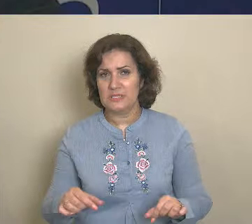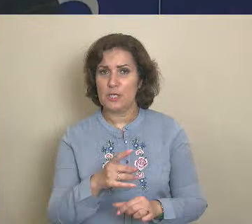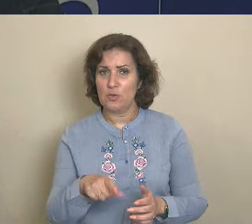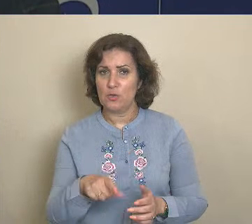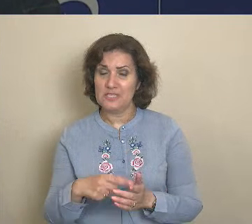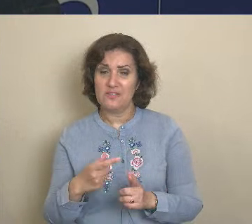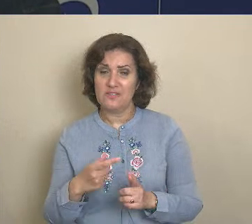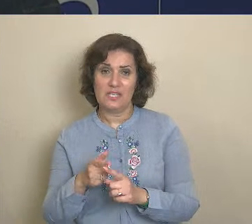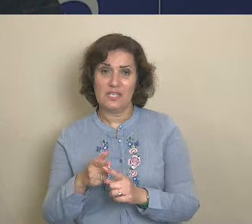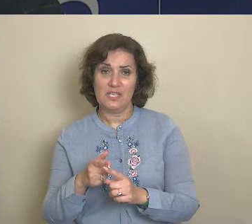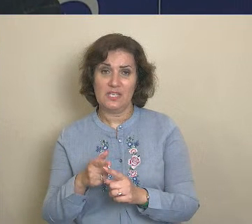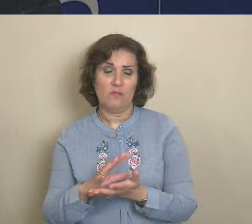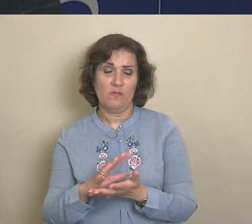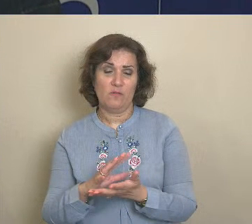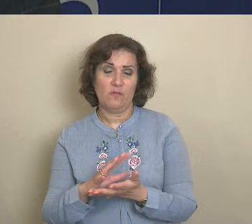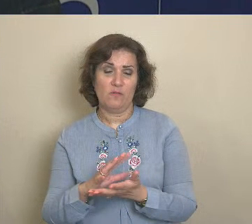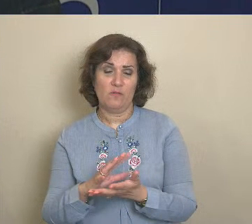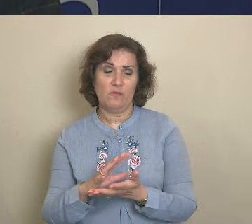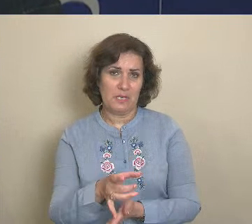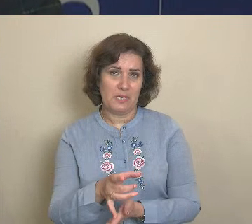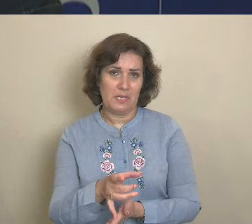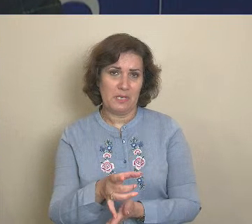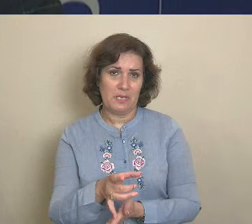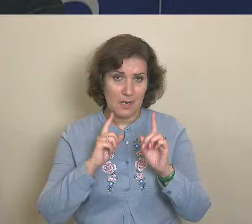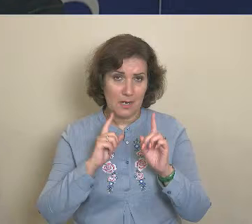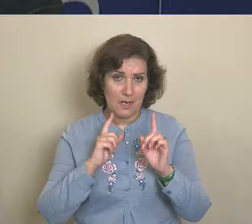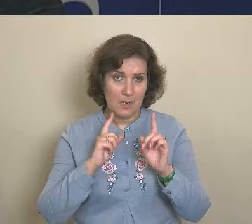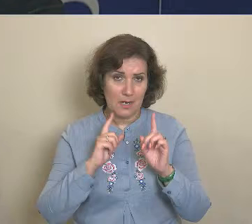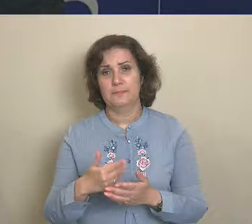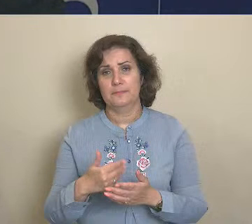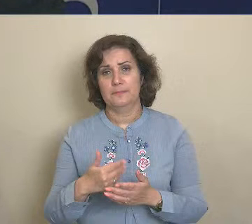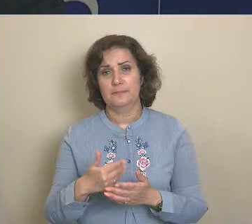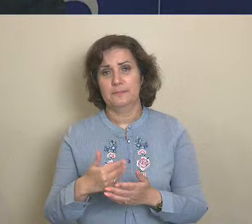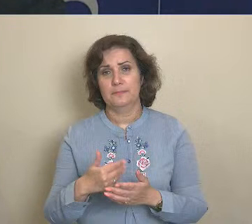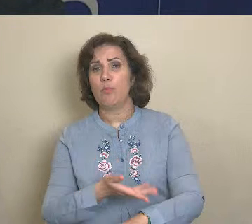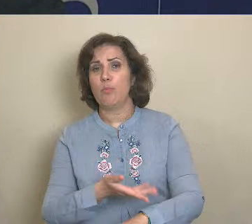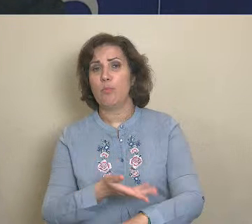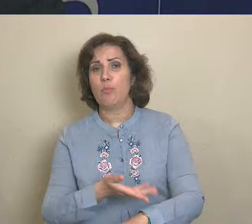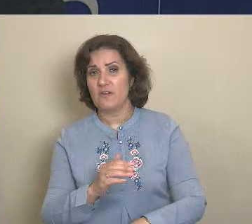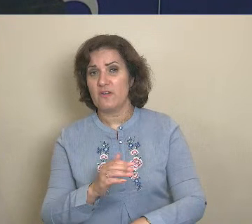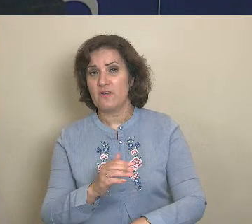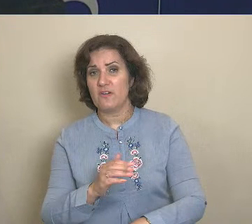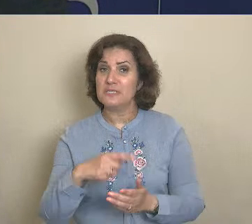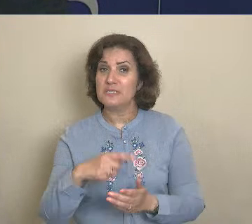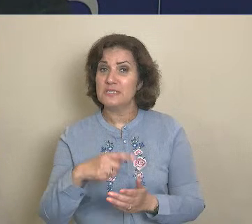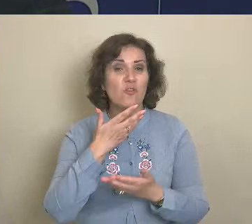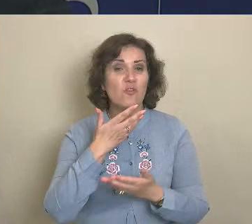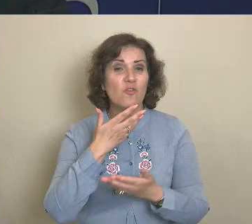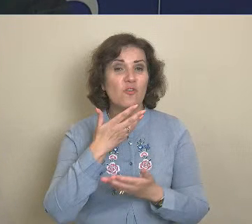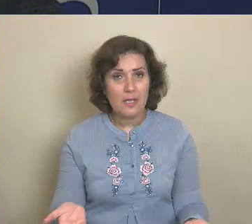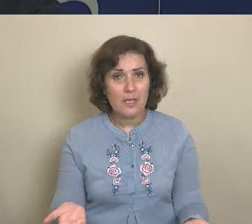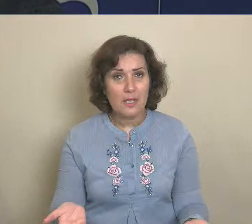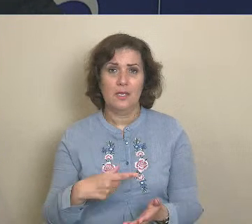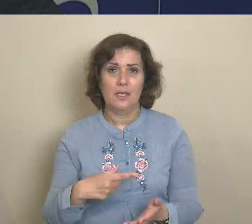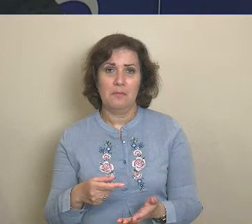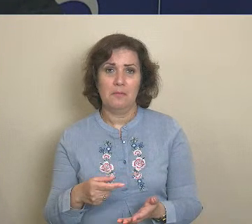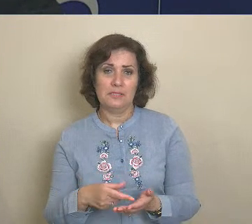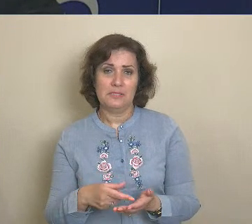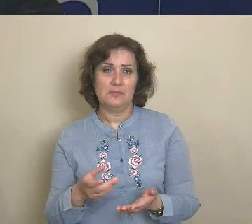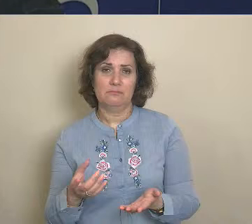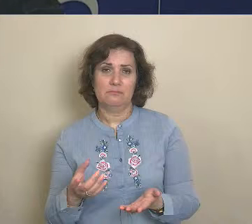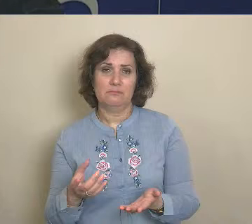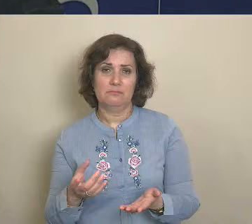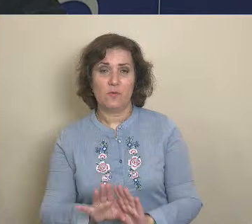delineation. There are territorial commissions that establish results in the rayons, for instance, in Poltava with the rayons, but in